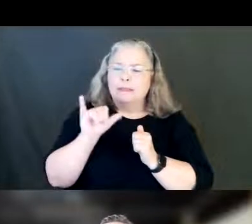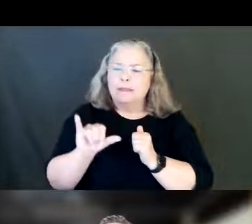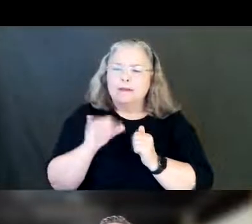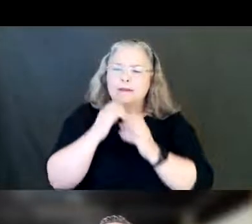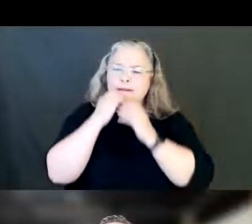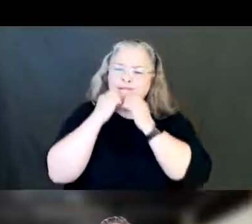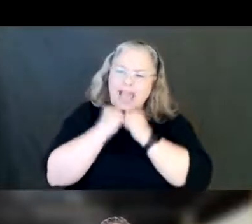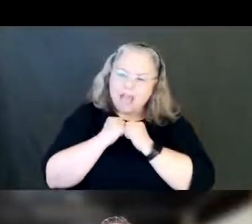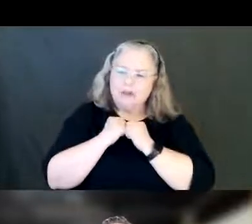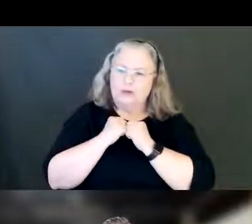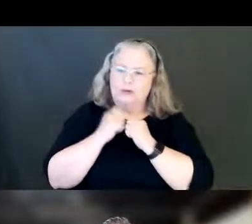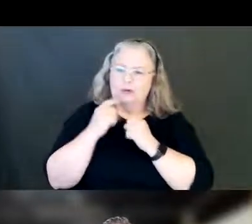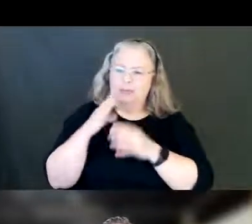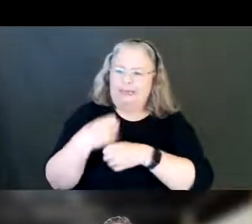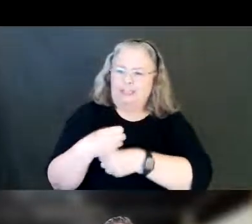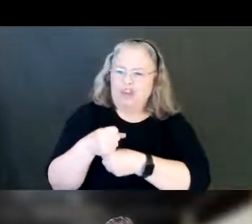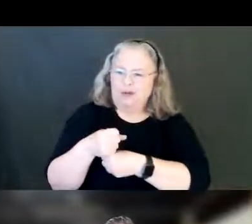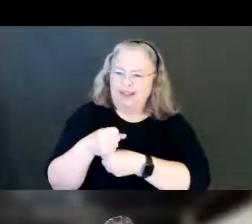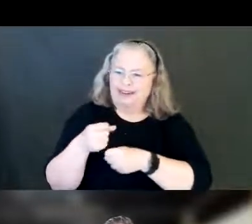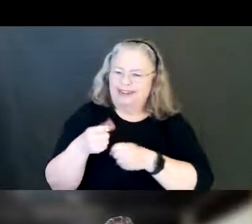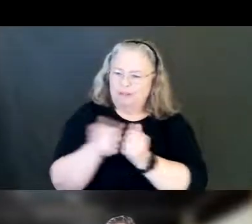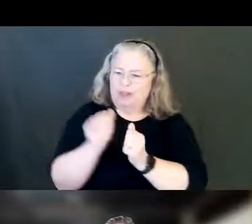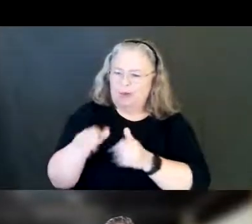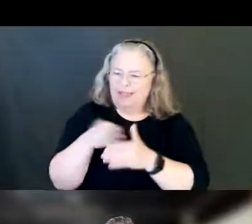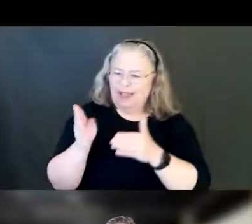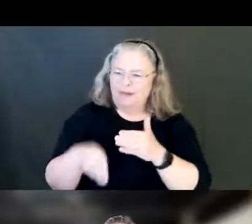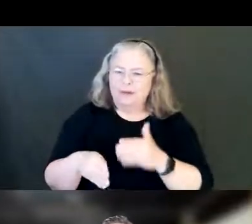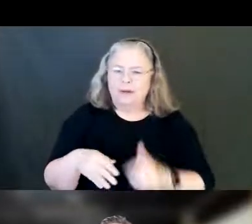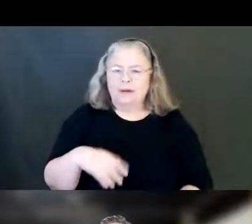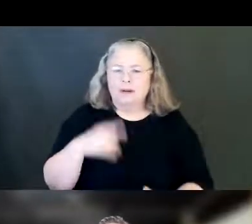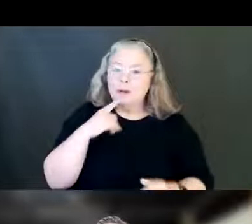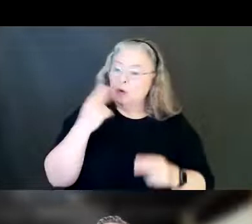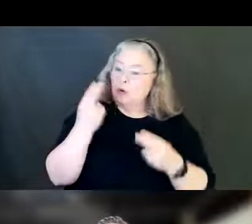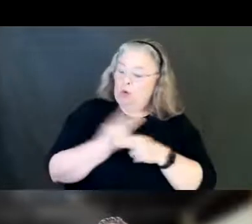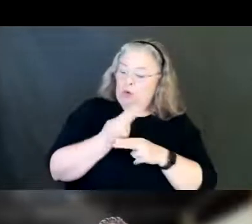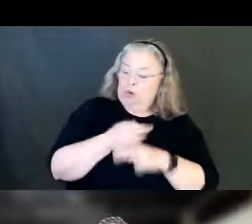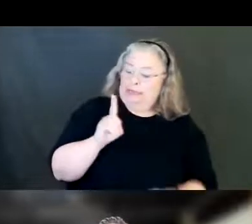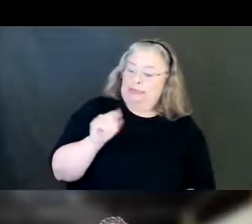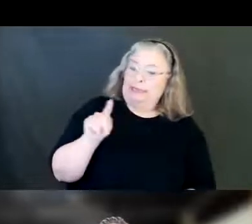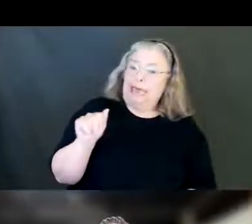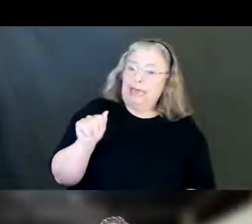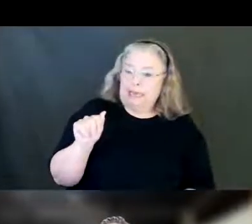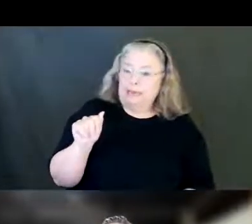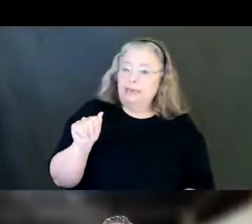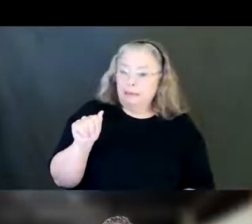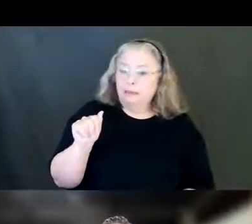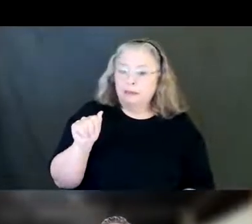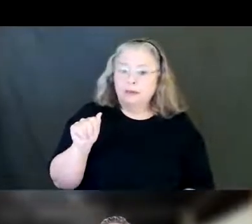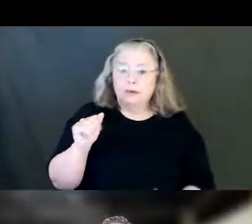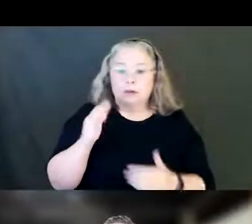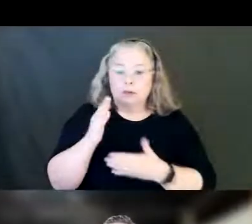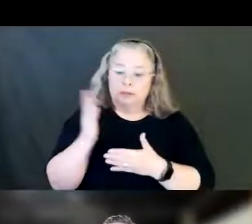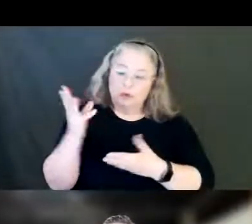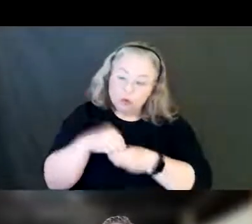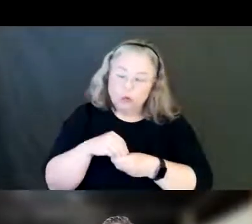be generated, and looking to how data can be a part of that, and decision making